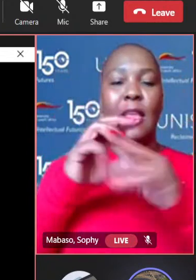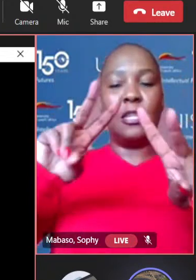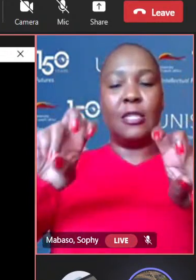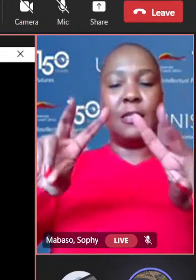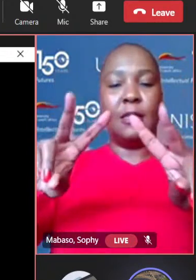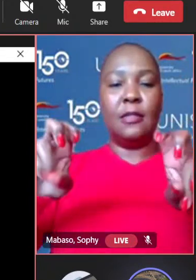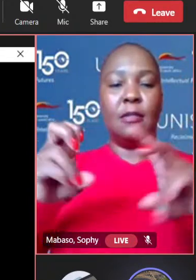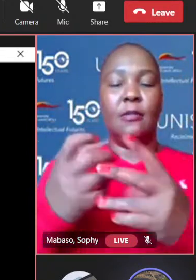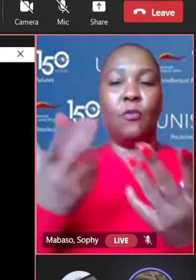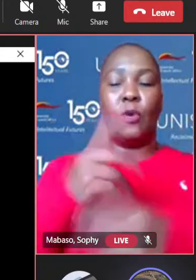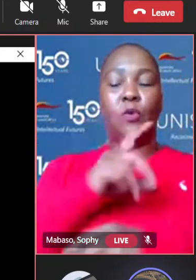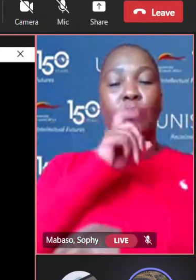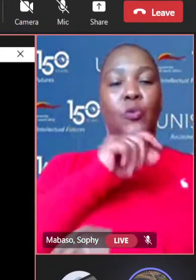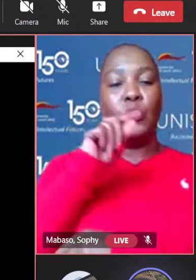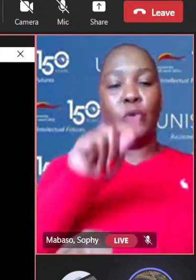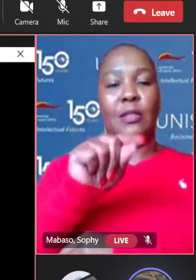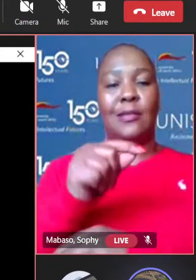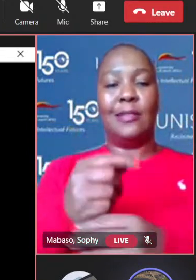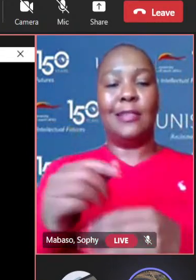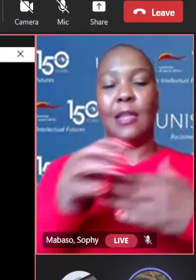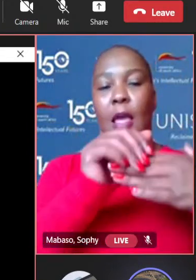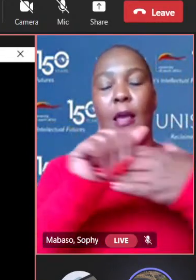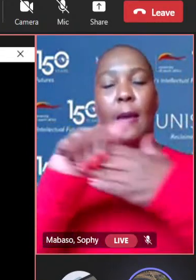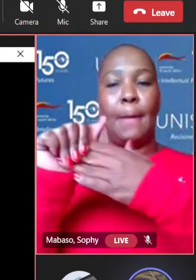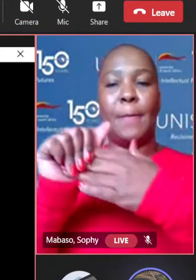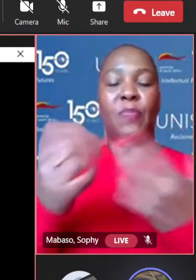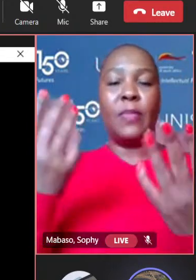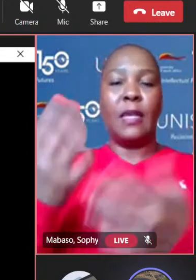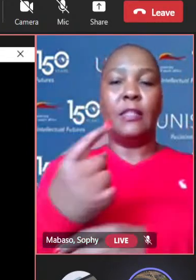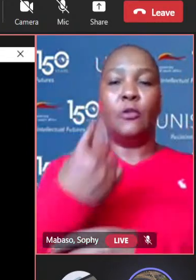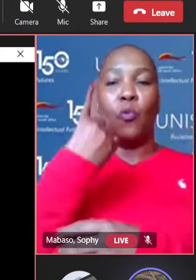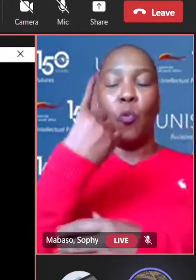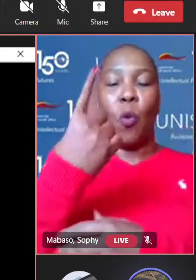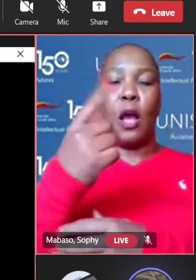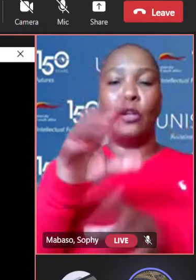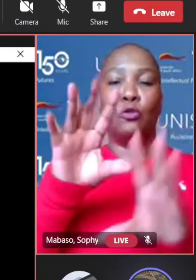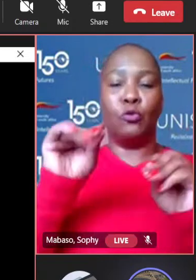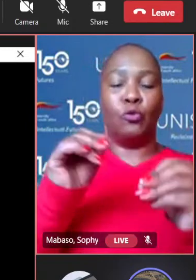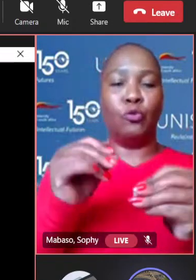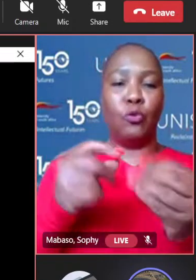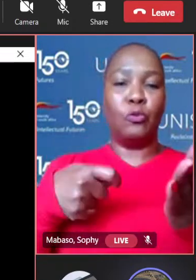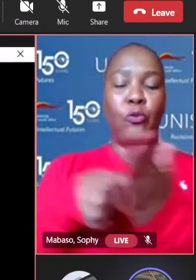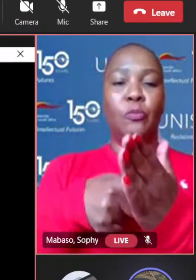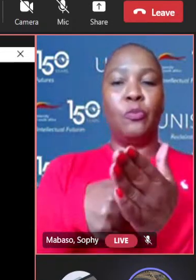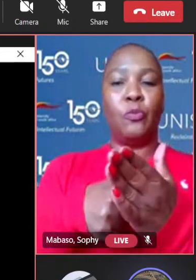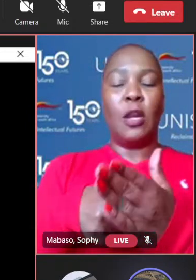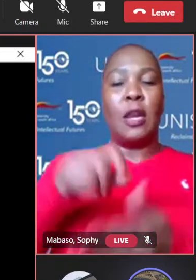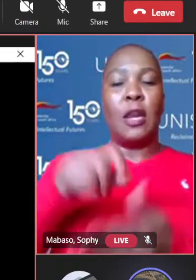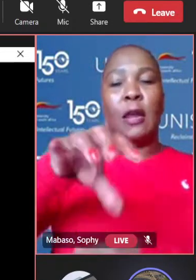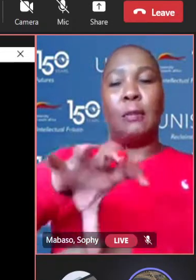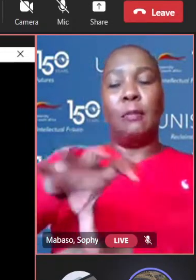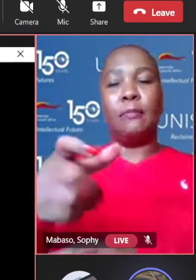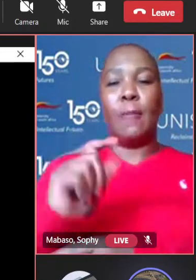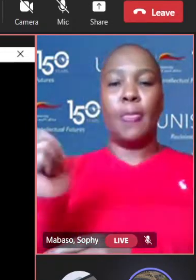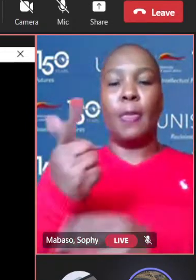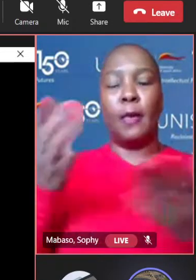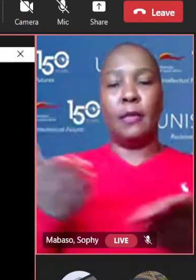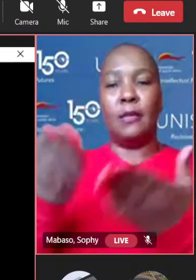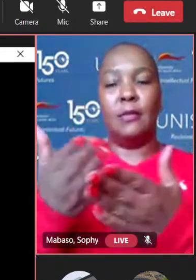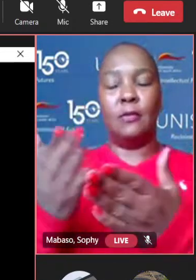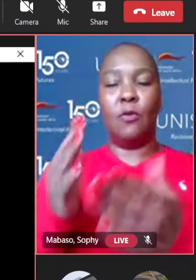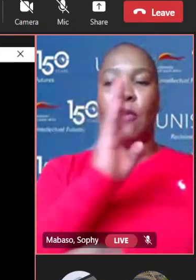when you use the LEAP guides. That's a one-stop shop that encompasses all the services that the library